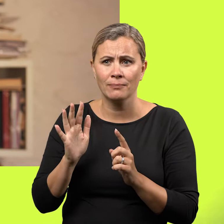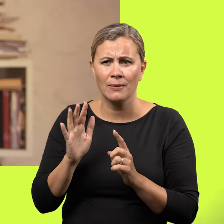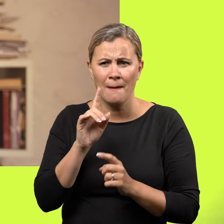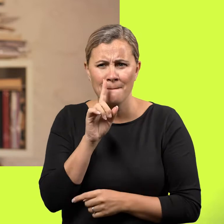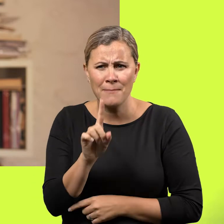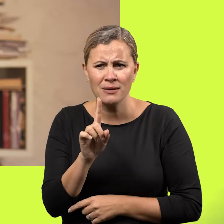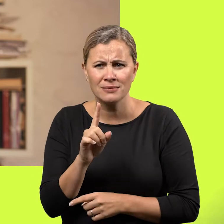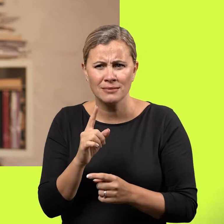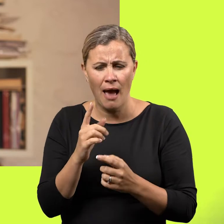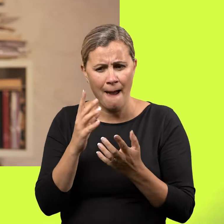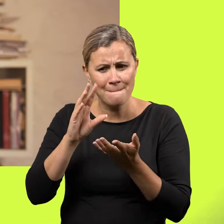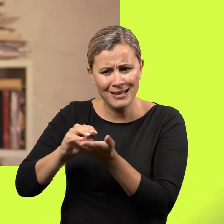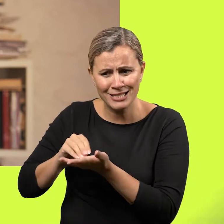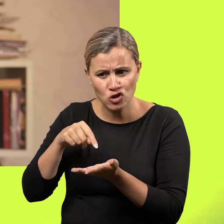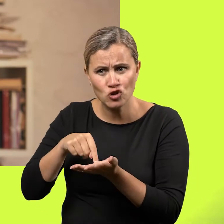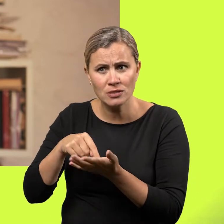But